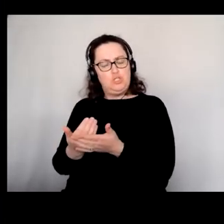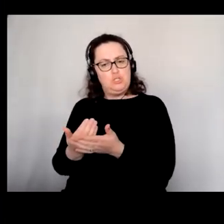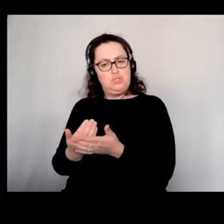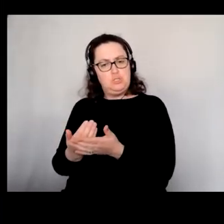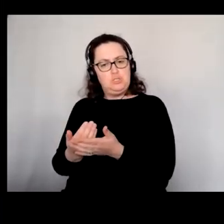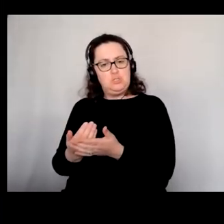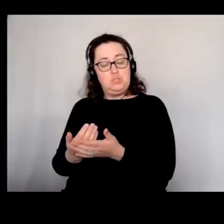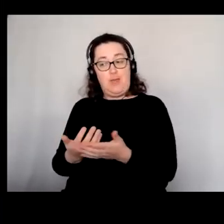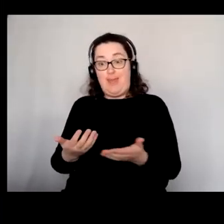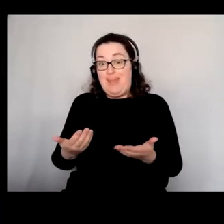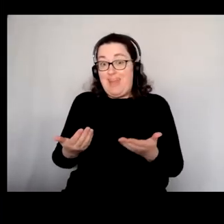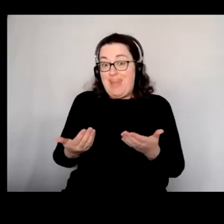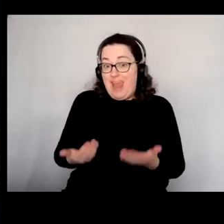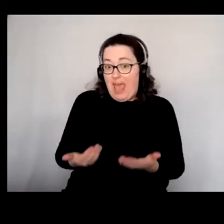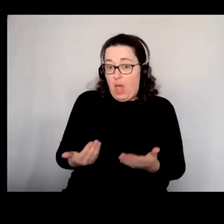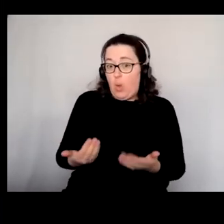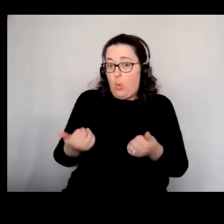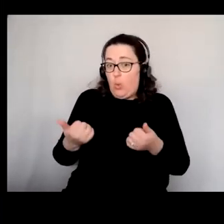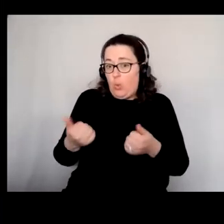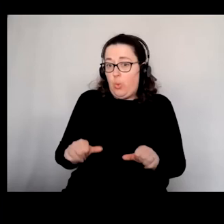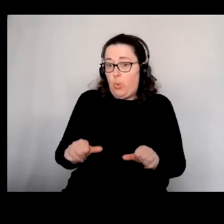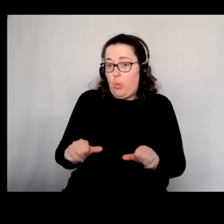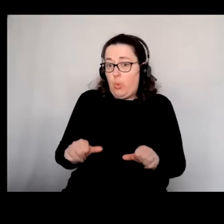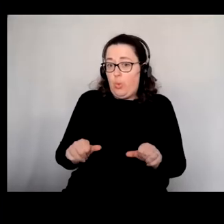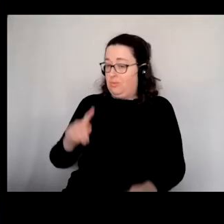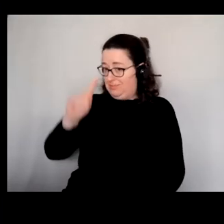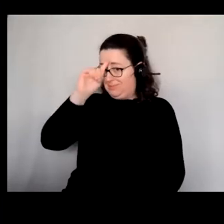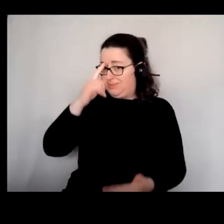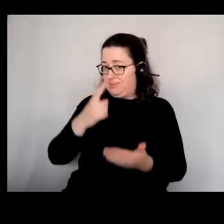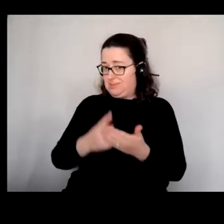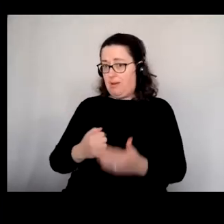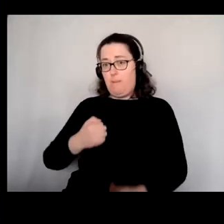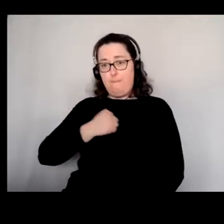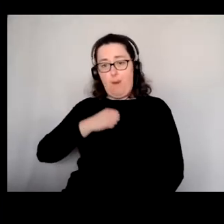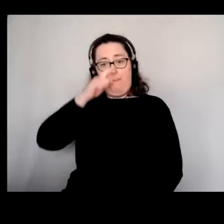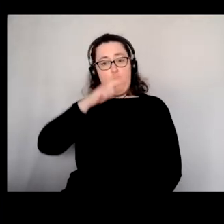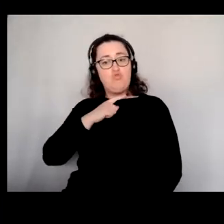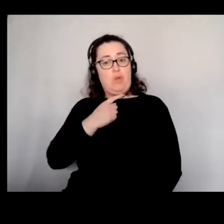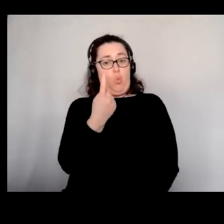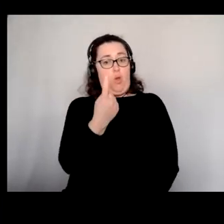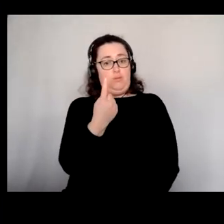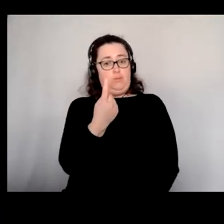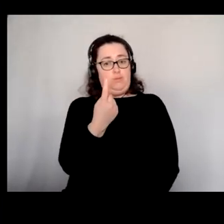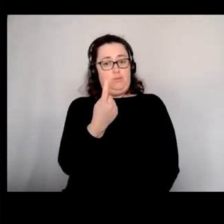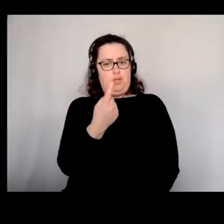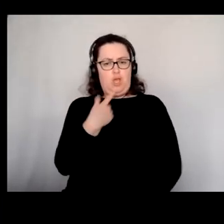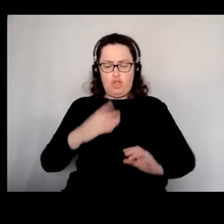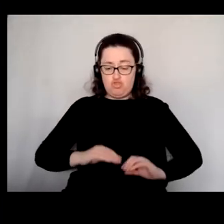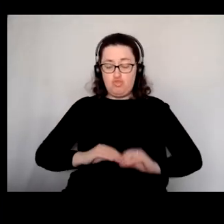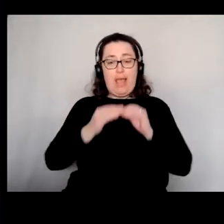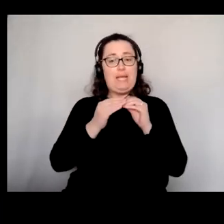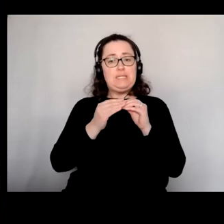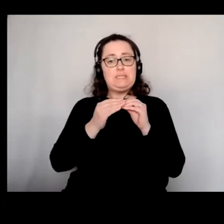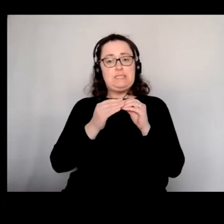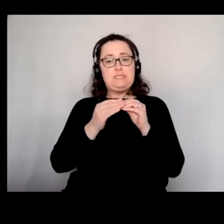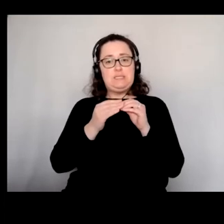collection. And only now have they decided to take one of the portraits, which was